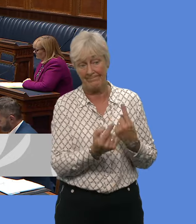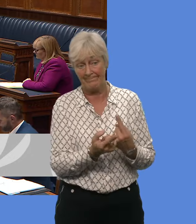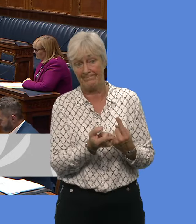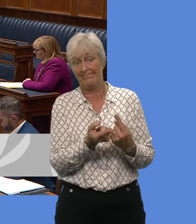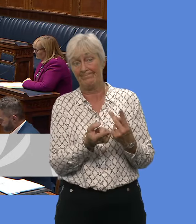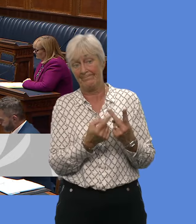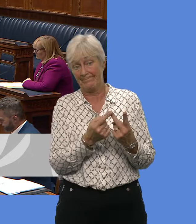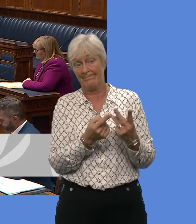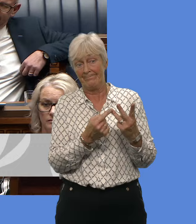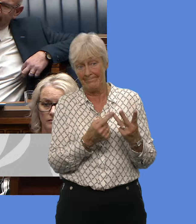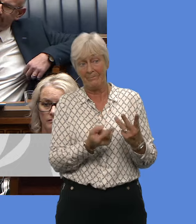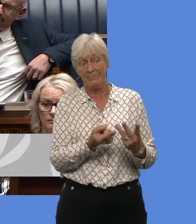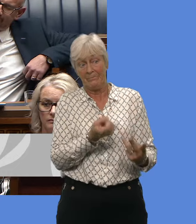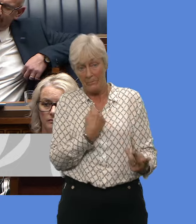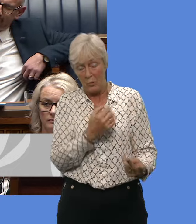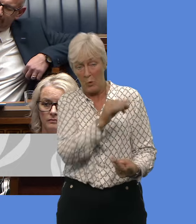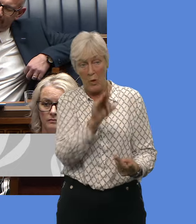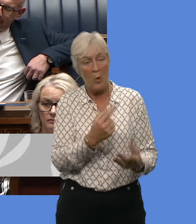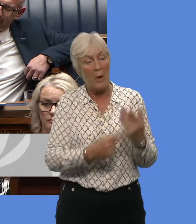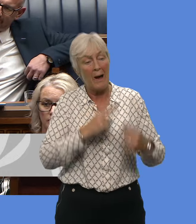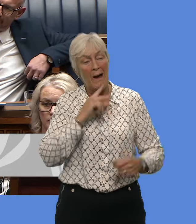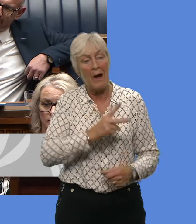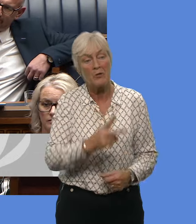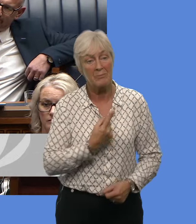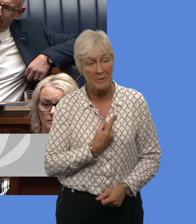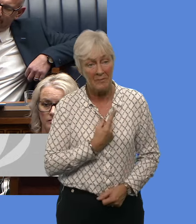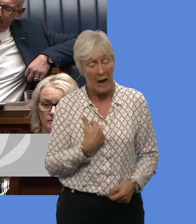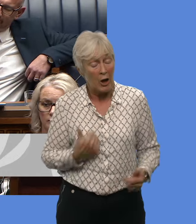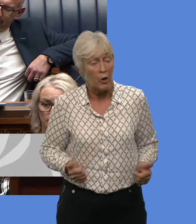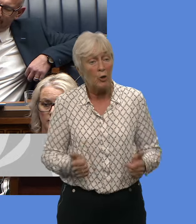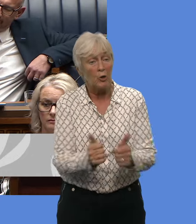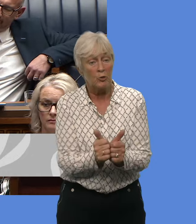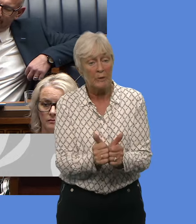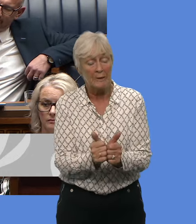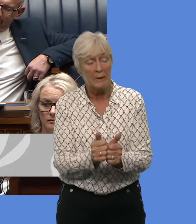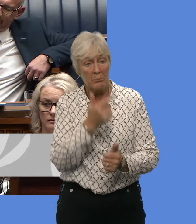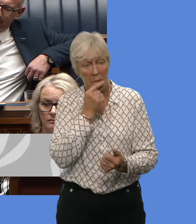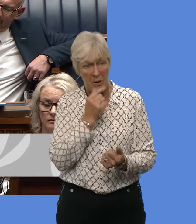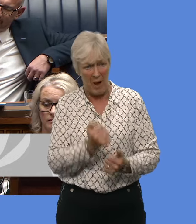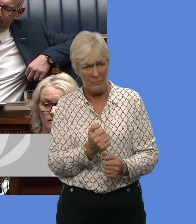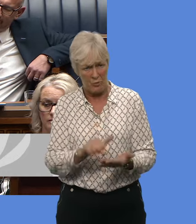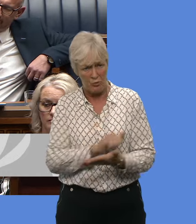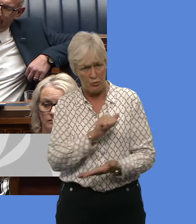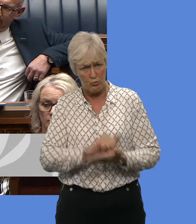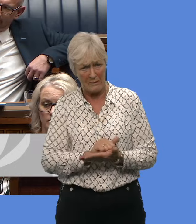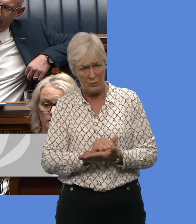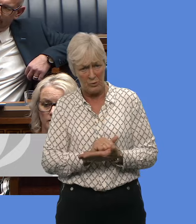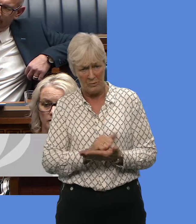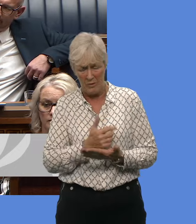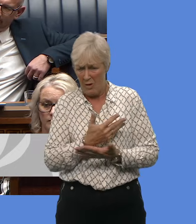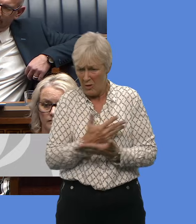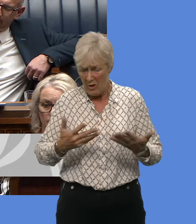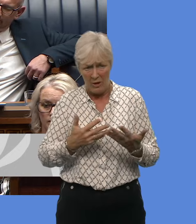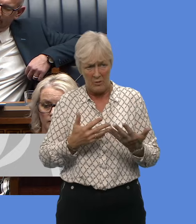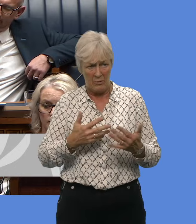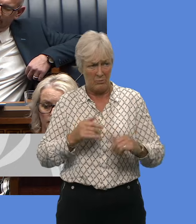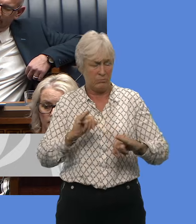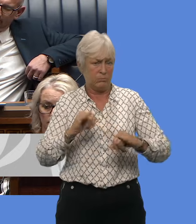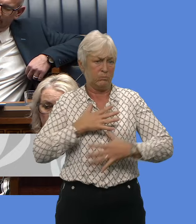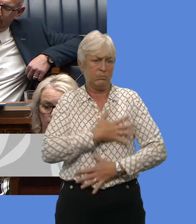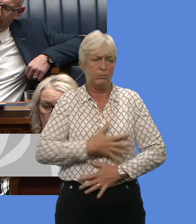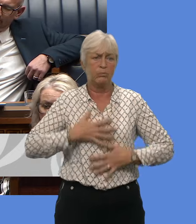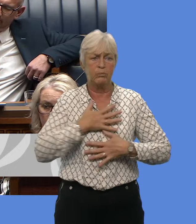question. And again, I can only answer for myself, but I absolutely agree. People deserve that credibility. There's been a huge amount of trauma out there in